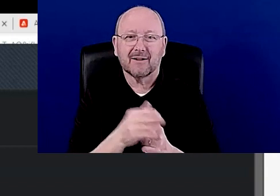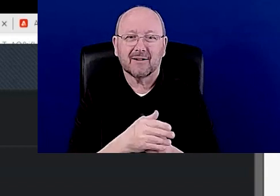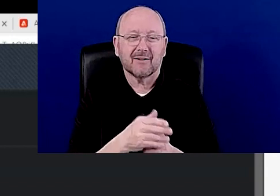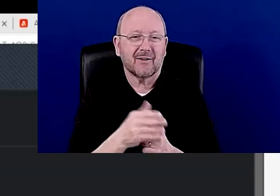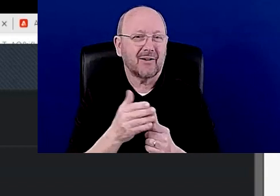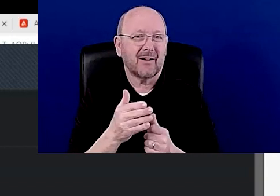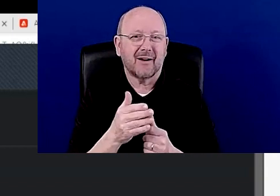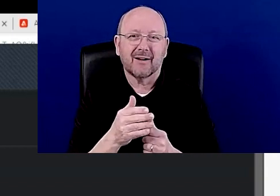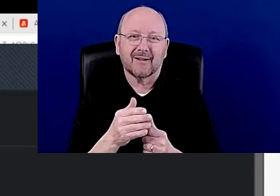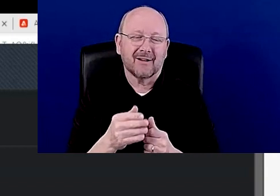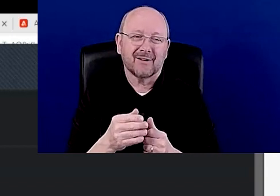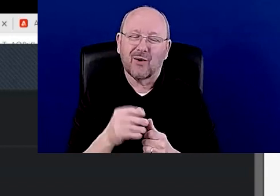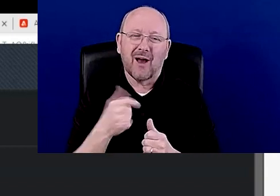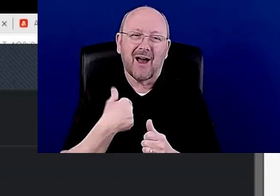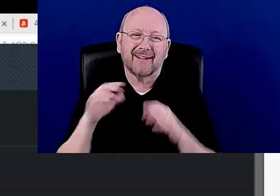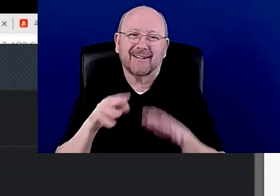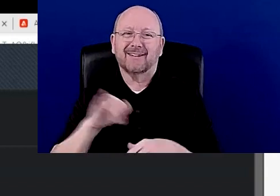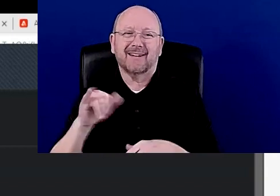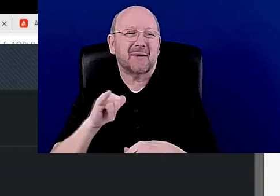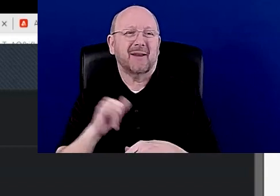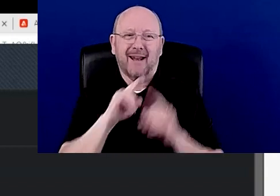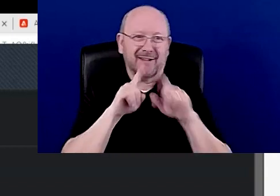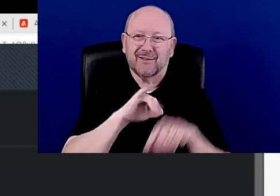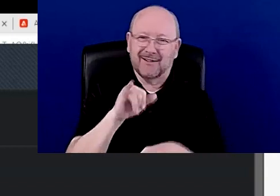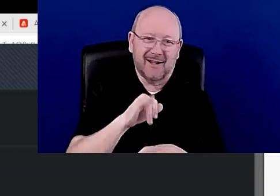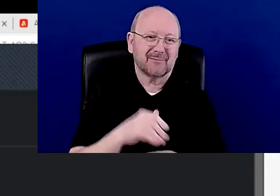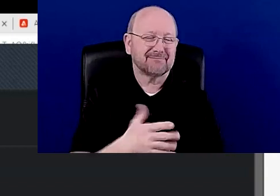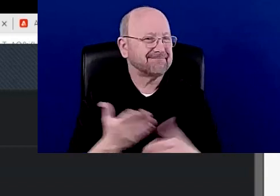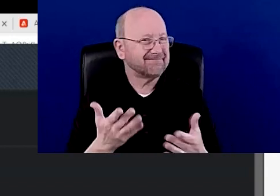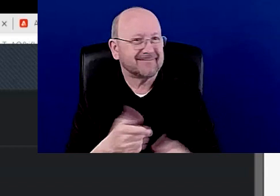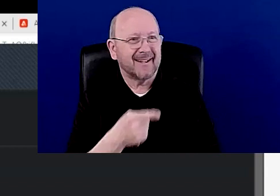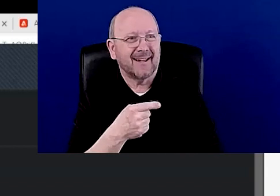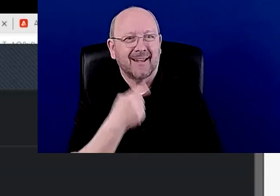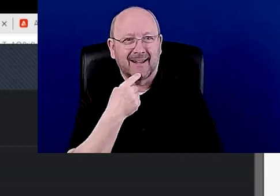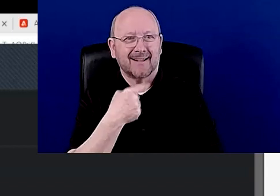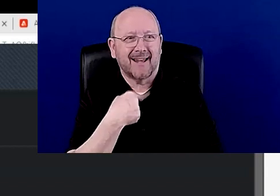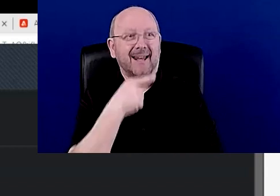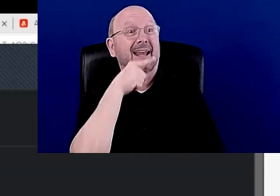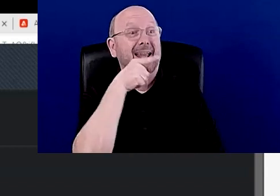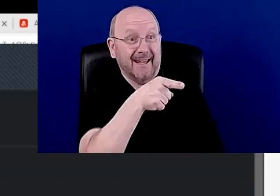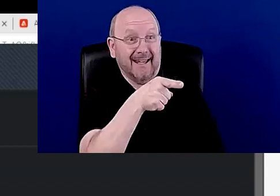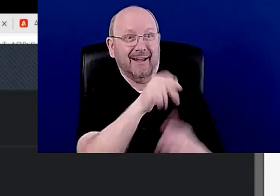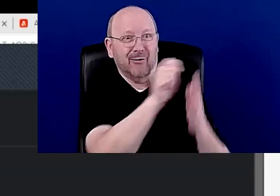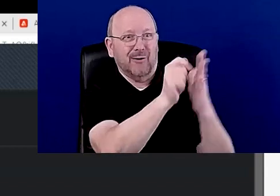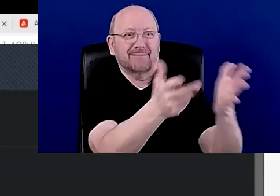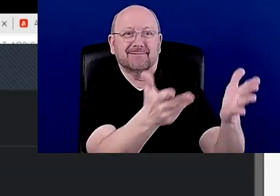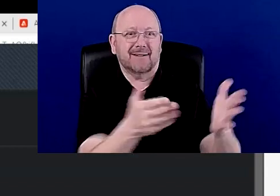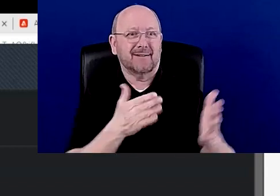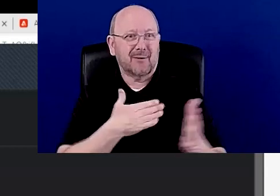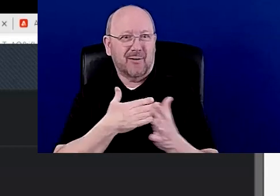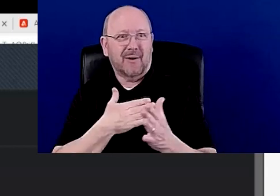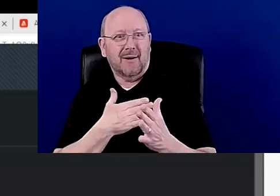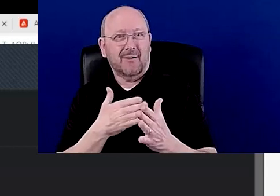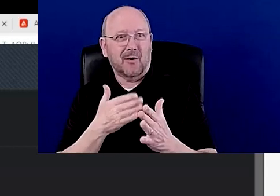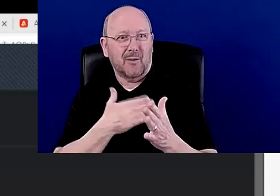pretty sure they didn't have AI back then. Yeah, part of my thesis came up as well. I put something in there that was almost